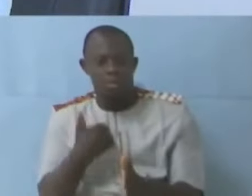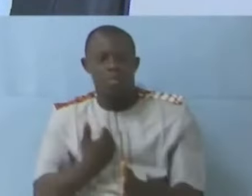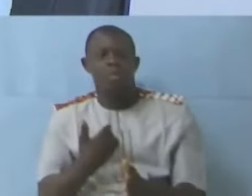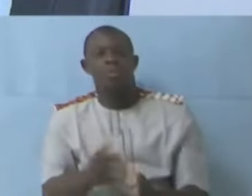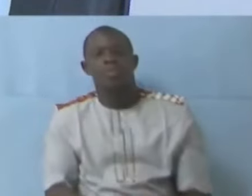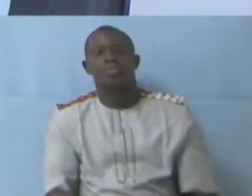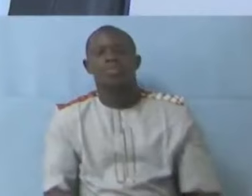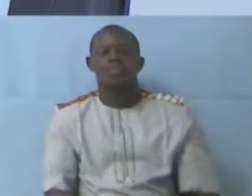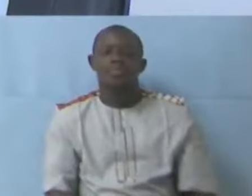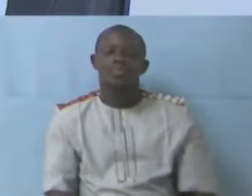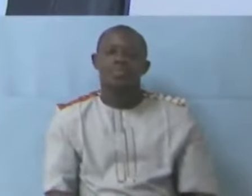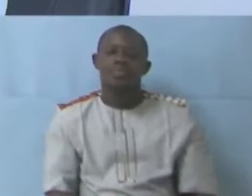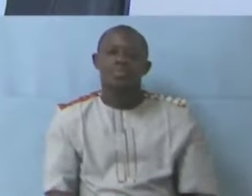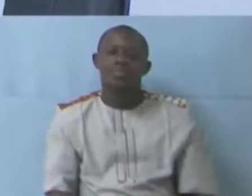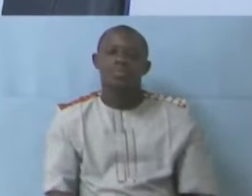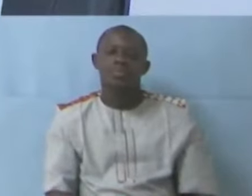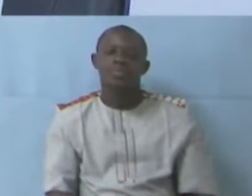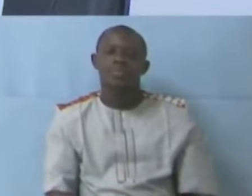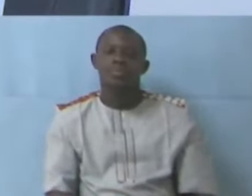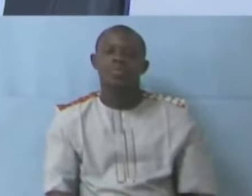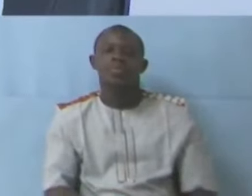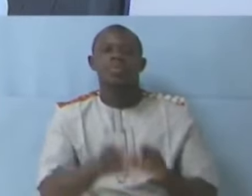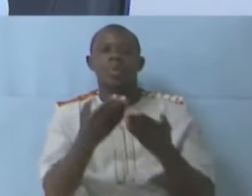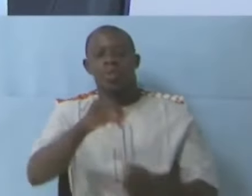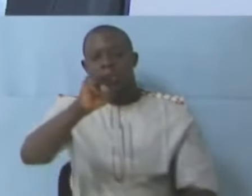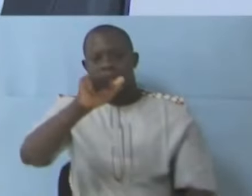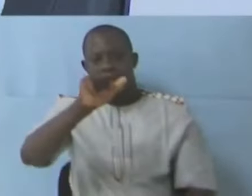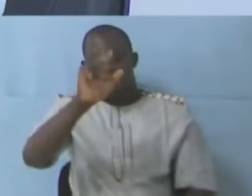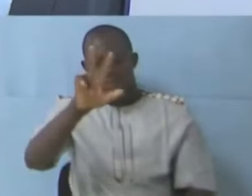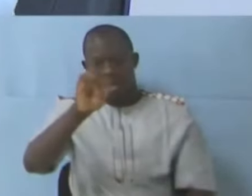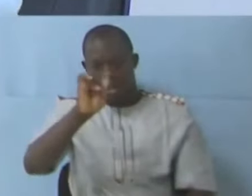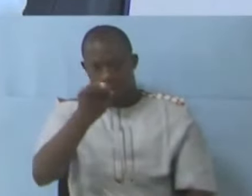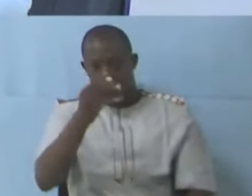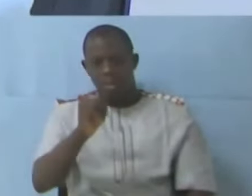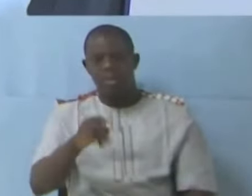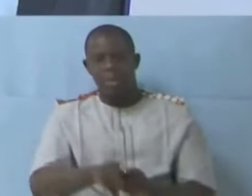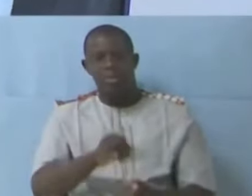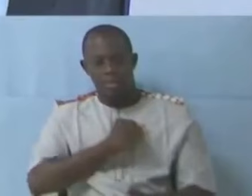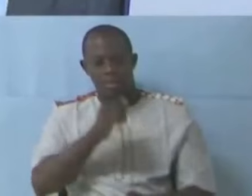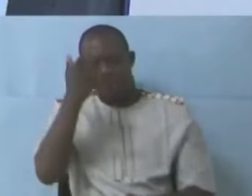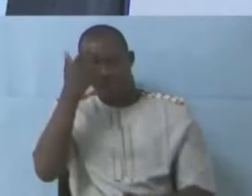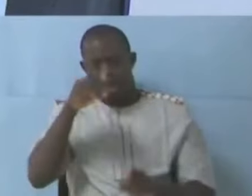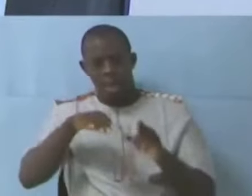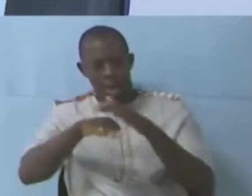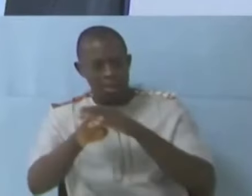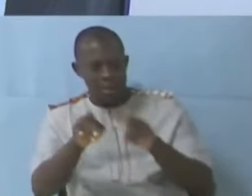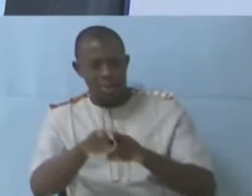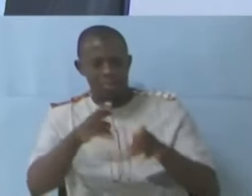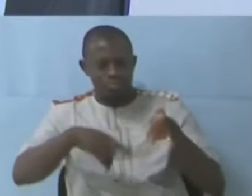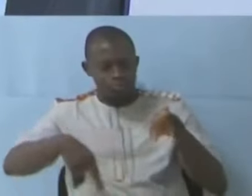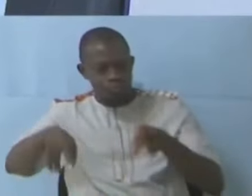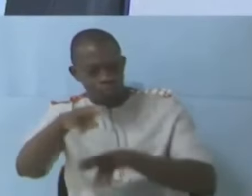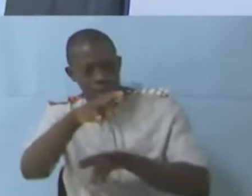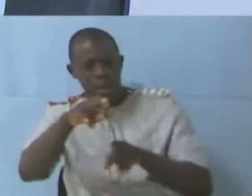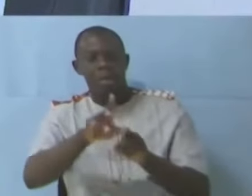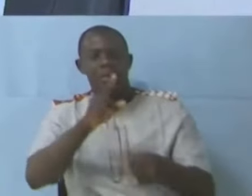saw Savage from that end. Savage dugé nonu wiré légui man numa approché ñi mom mu ma ñëwé gënaaw. Then I approached when the time